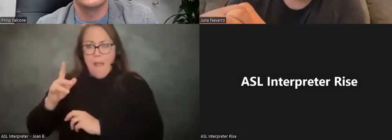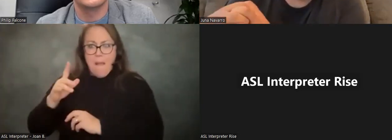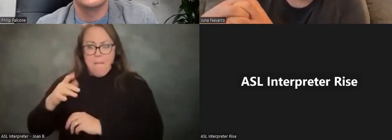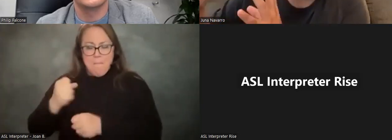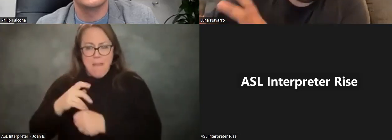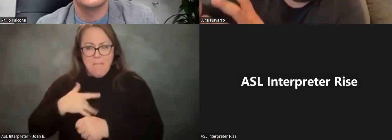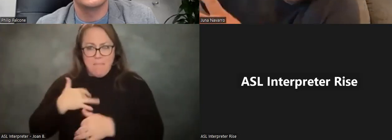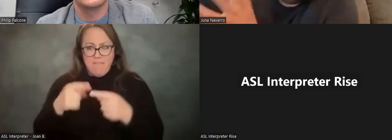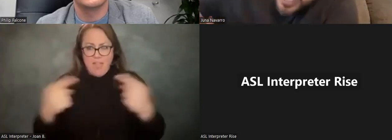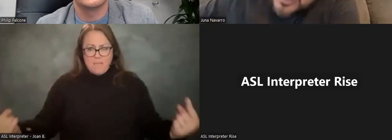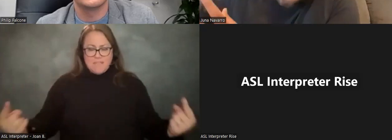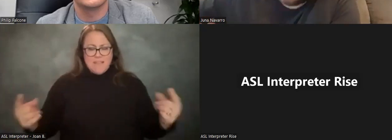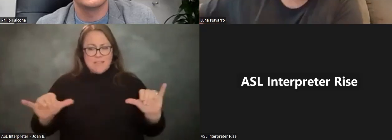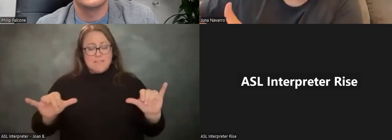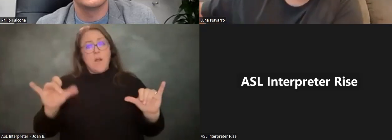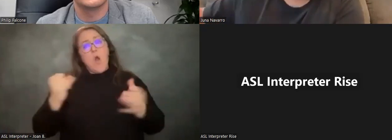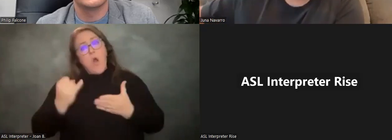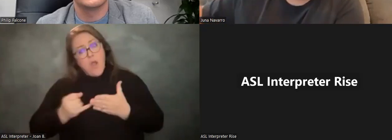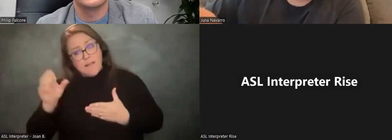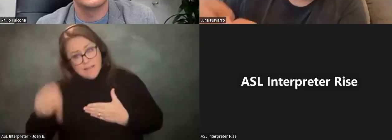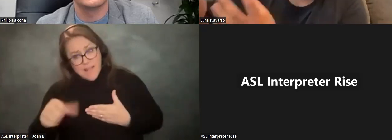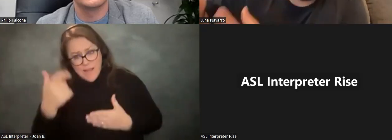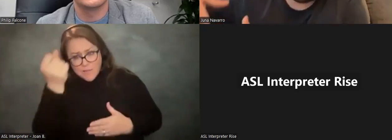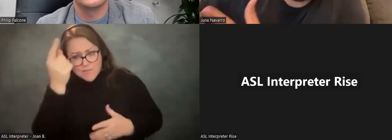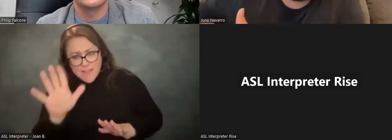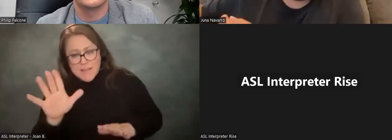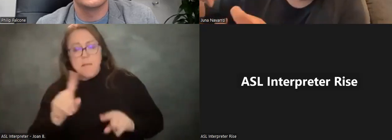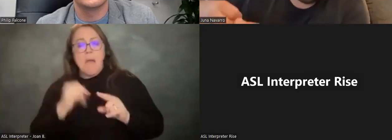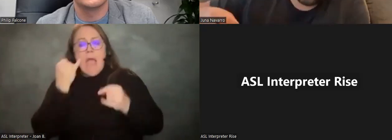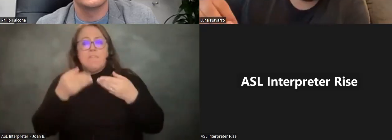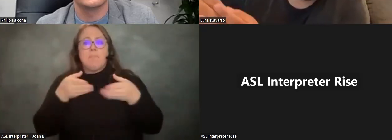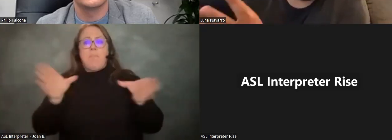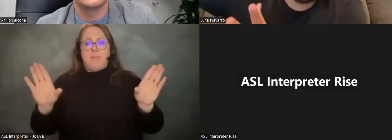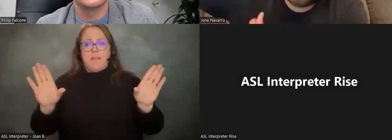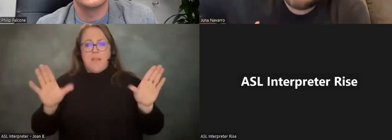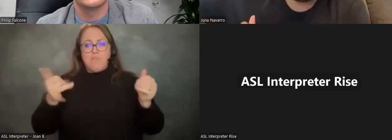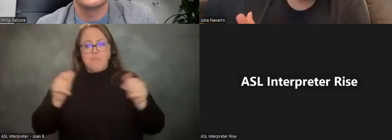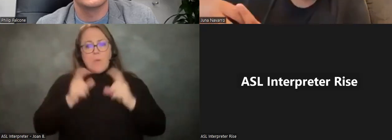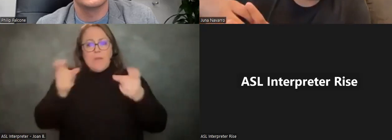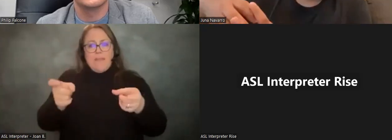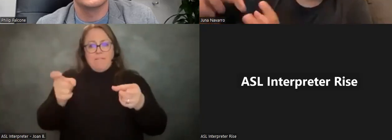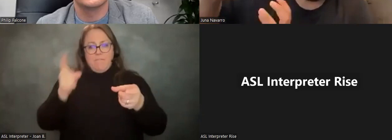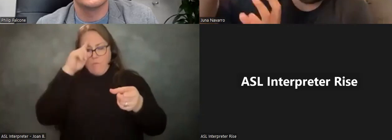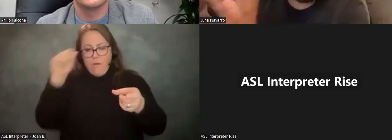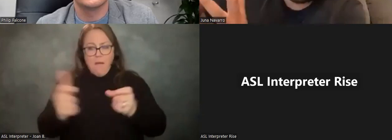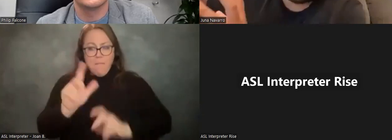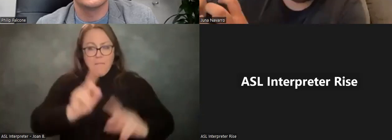ideas. I mean, art is that, yes, I understand, but when it's public art and it's a gift for everyone, when you create a piece of art